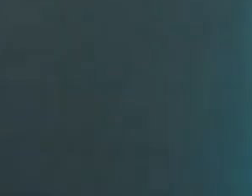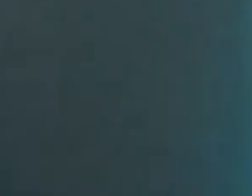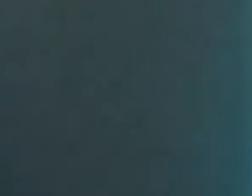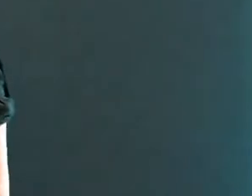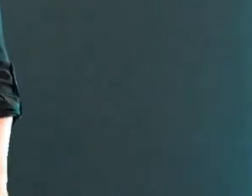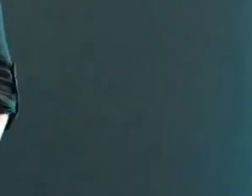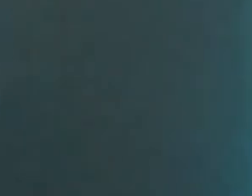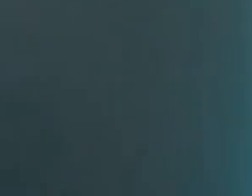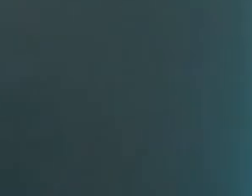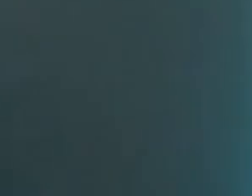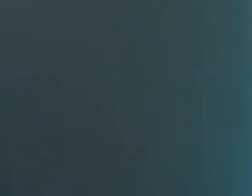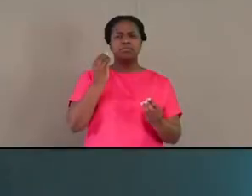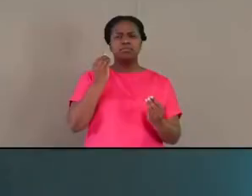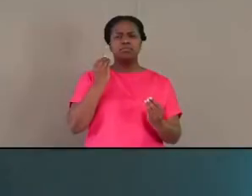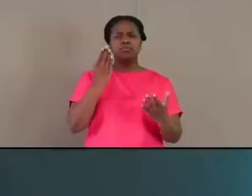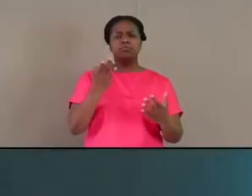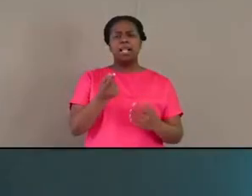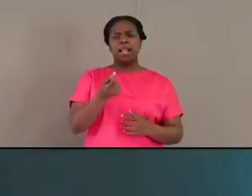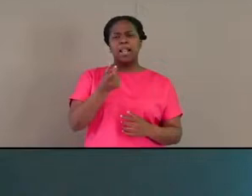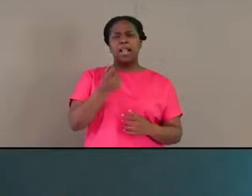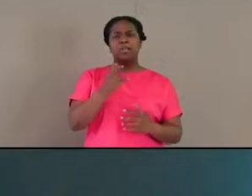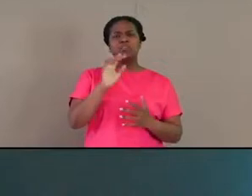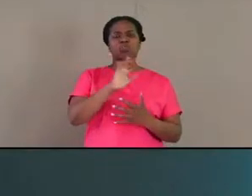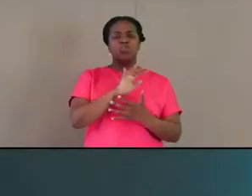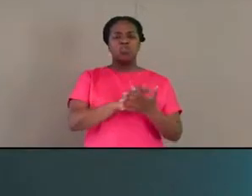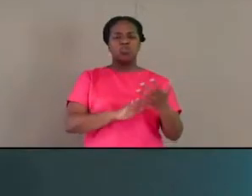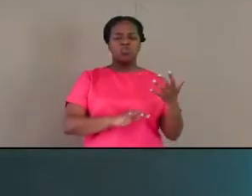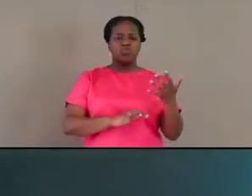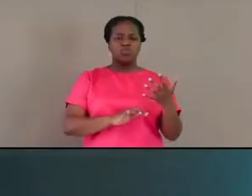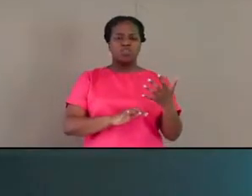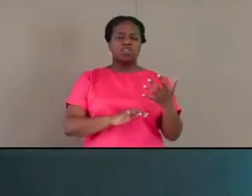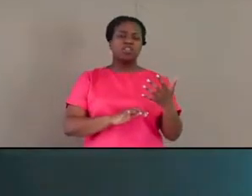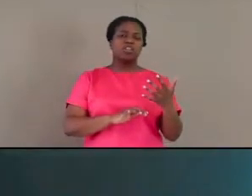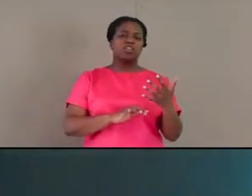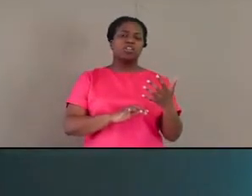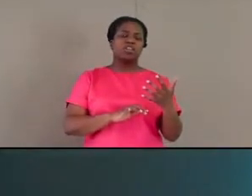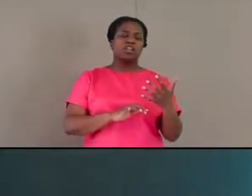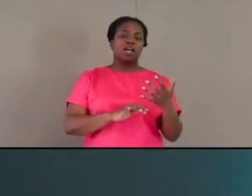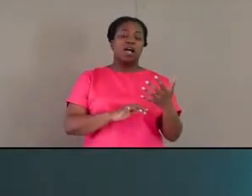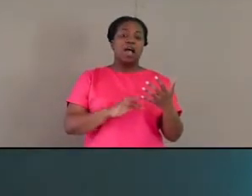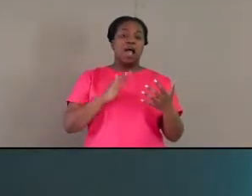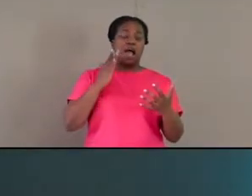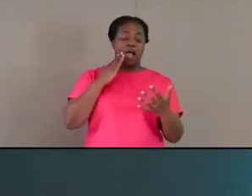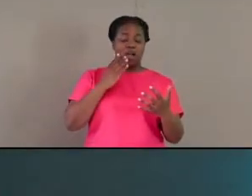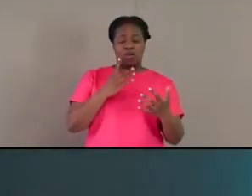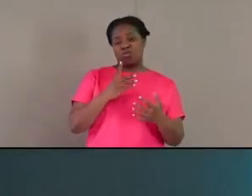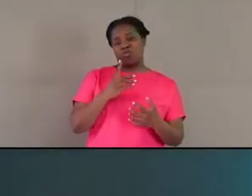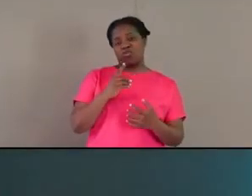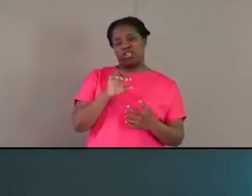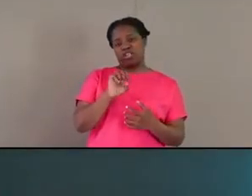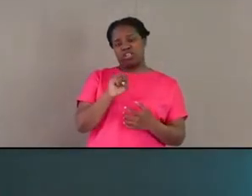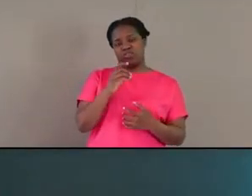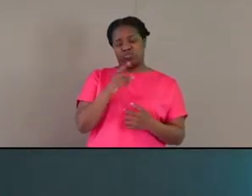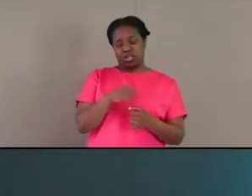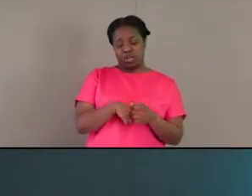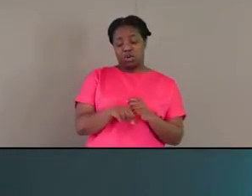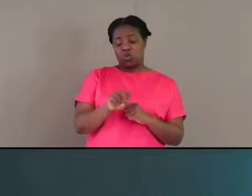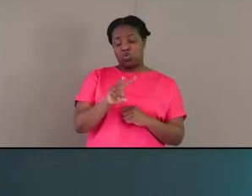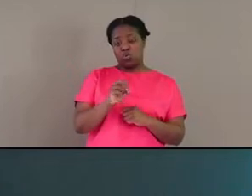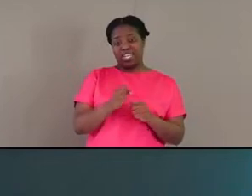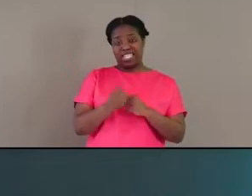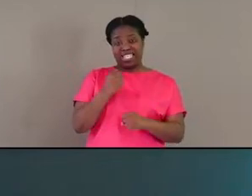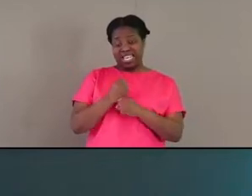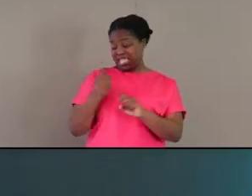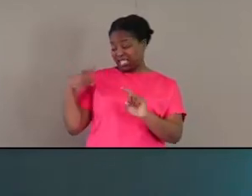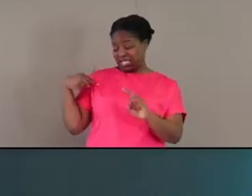So we're going to tell you a little bit about the story of the birth and the growth of the CSG. It's a 20-year story, which we will